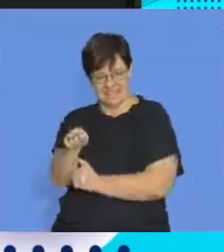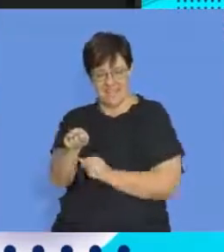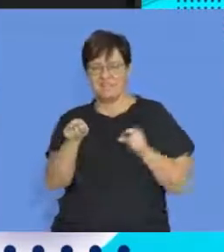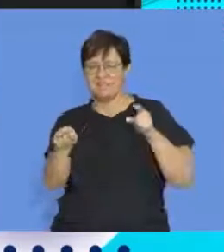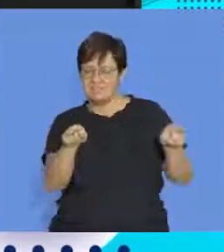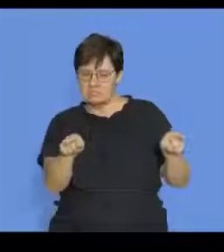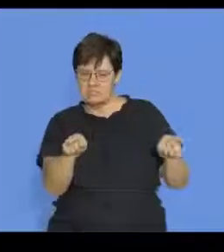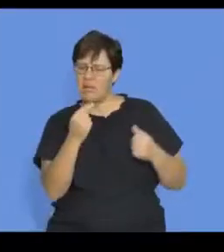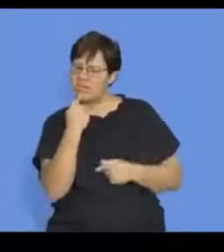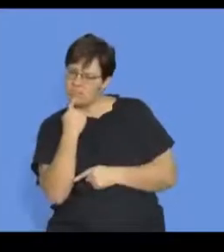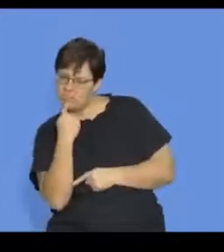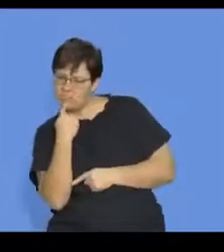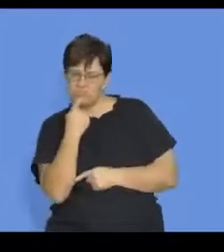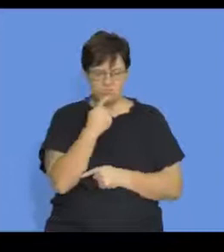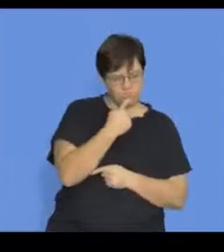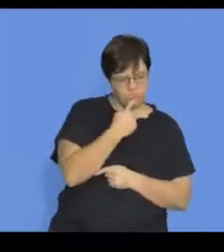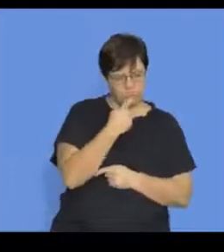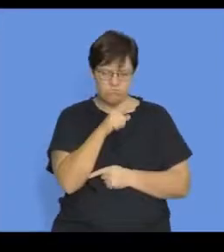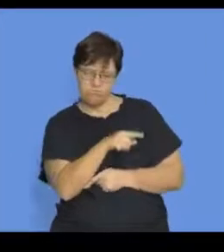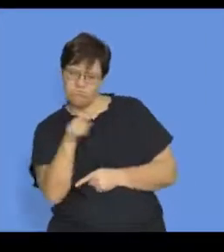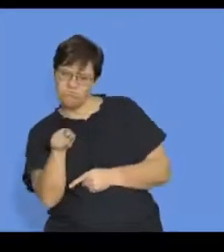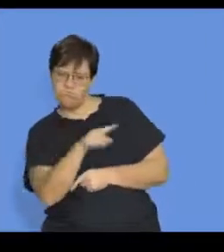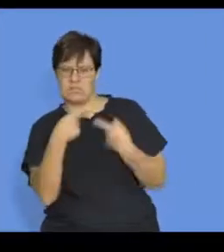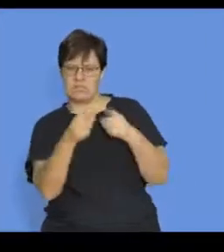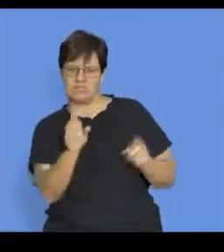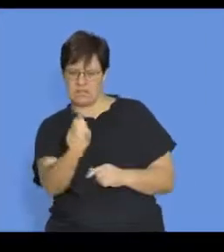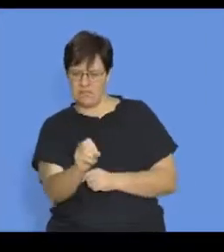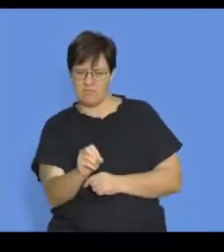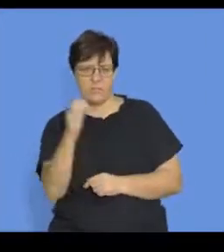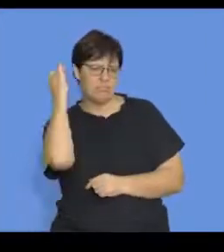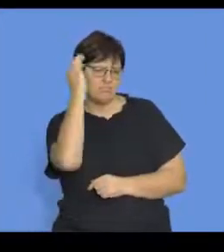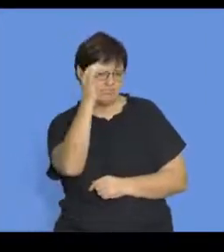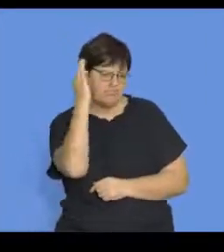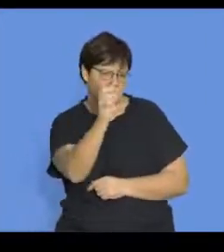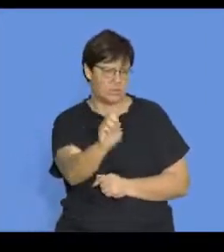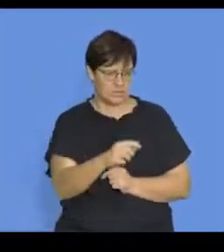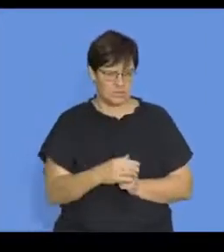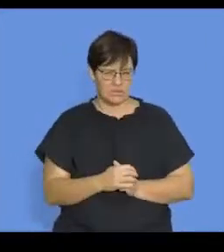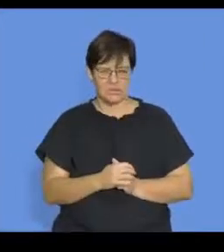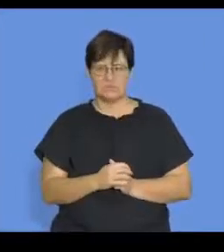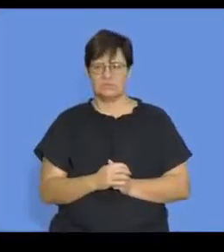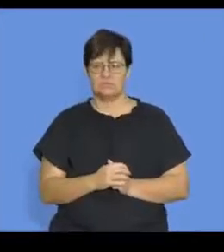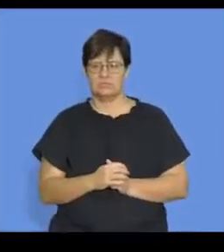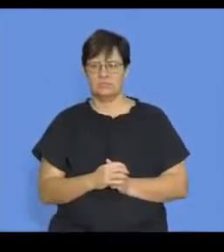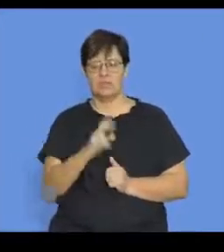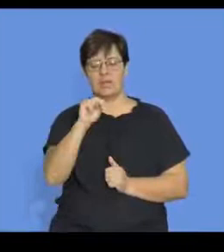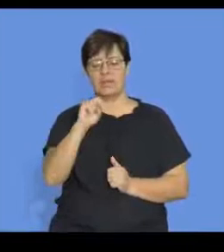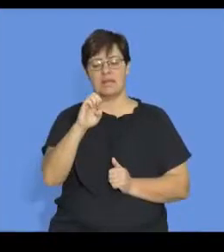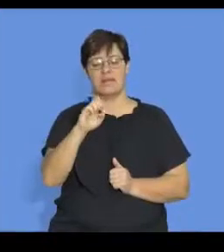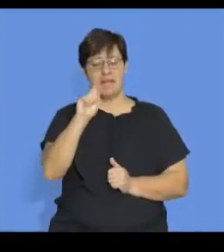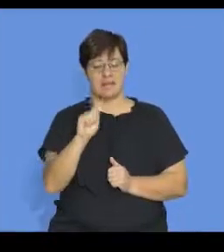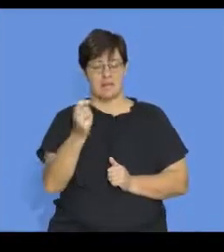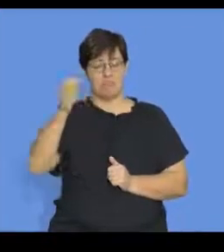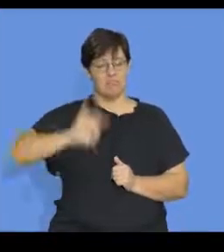you ask certain questions. So some of the questions, some of the thoughts could be, how is net